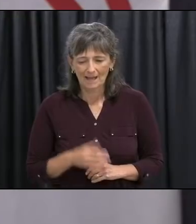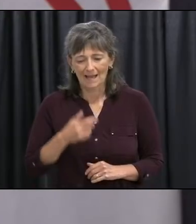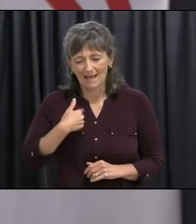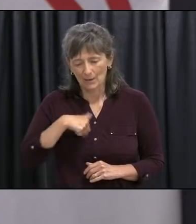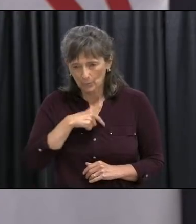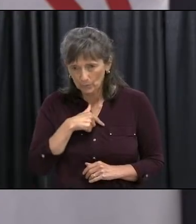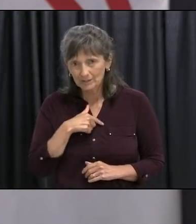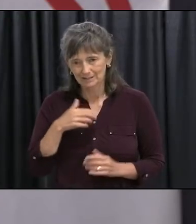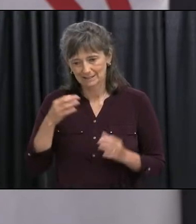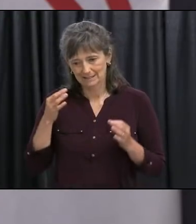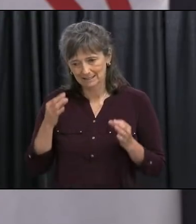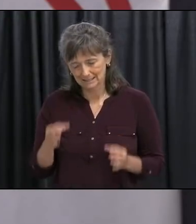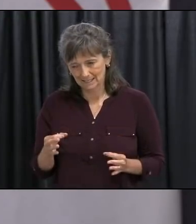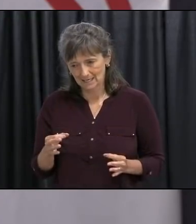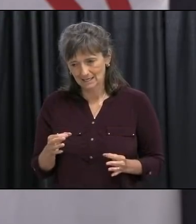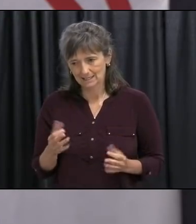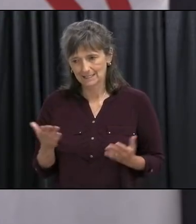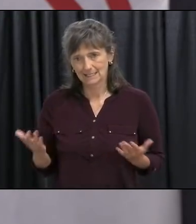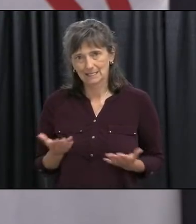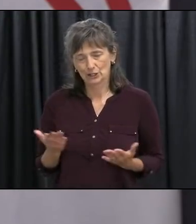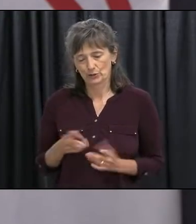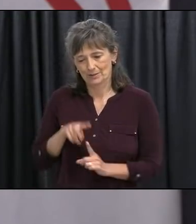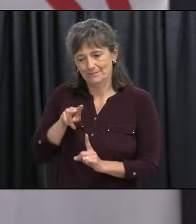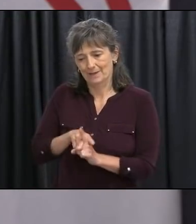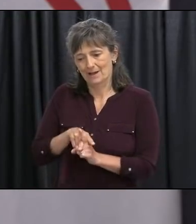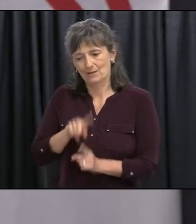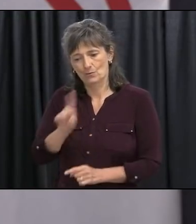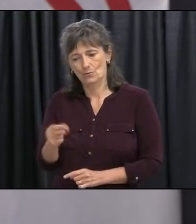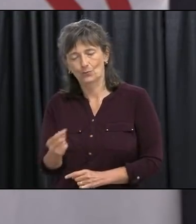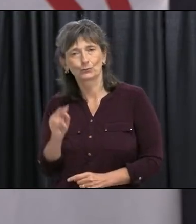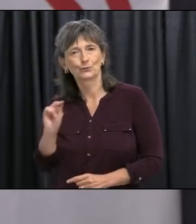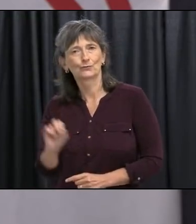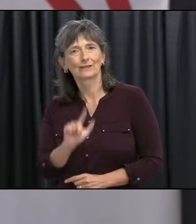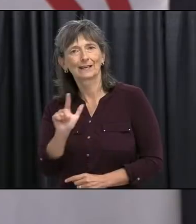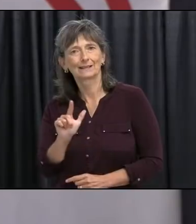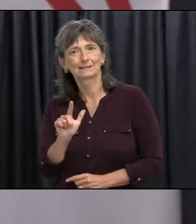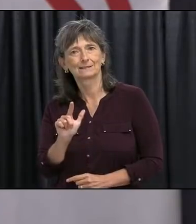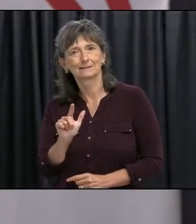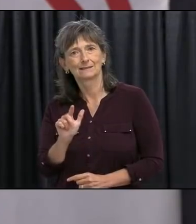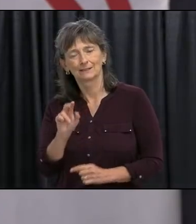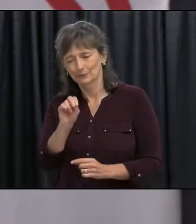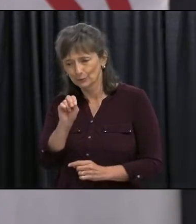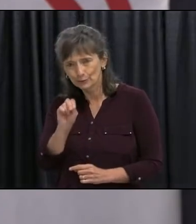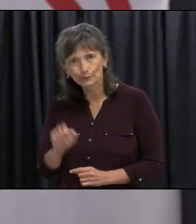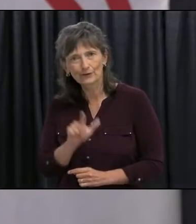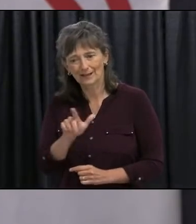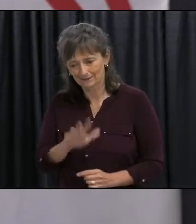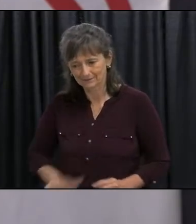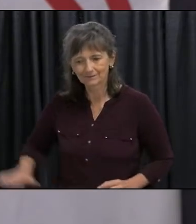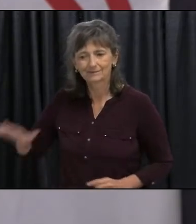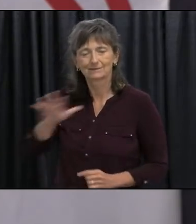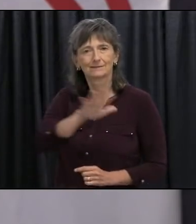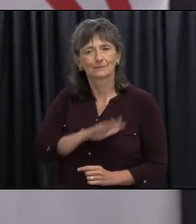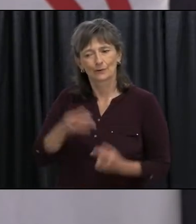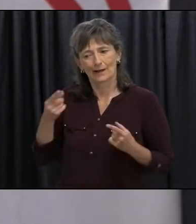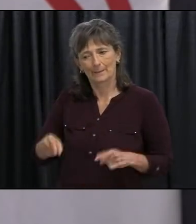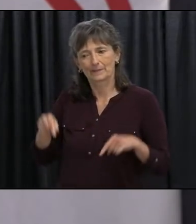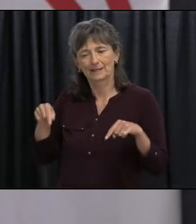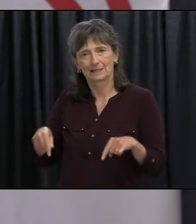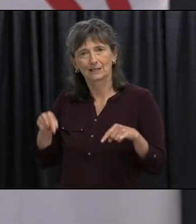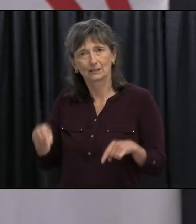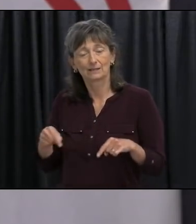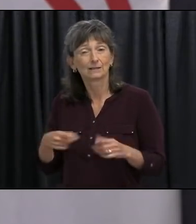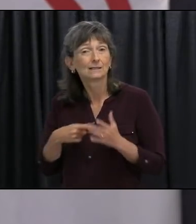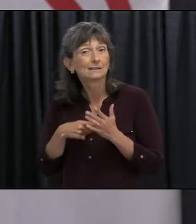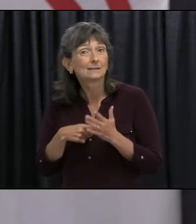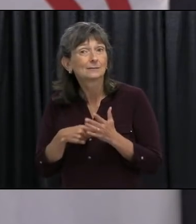able to make the decisions that apply to Newfoundland and Labrador in a Newfoundland and Labrador context. As an example, with the